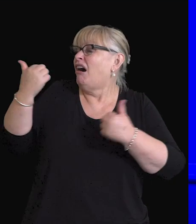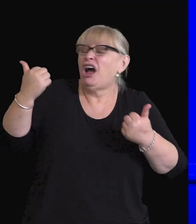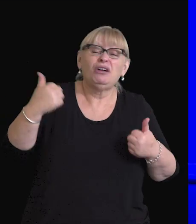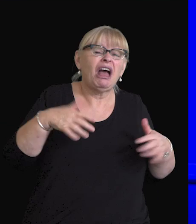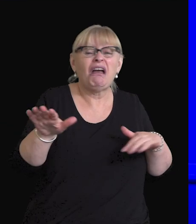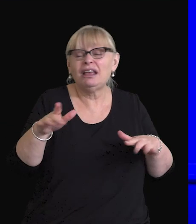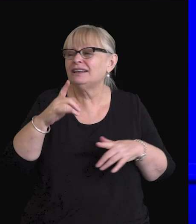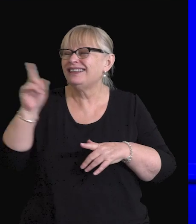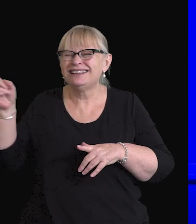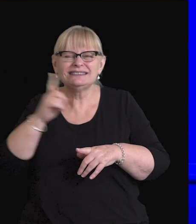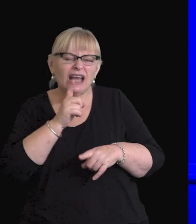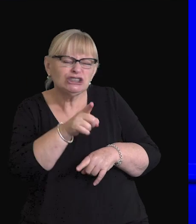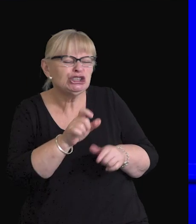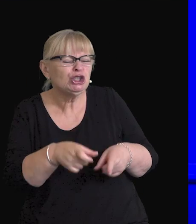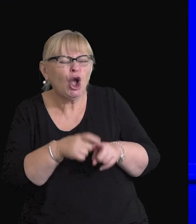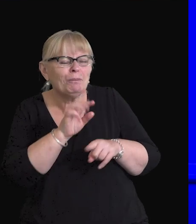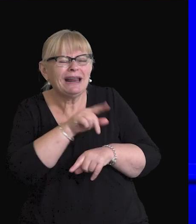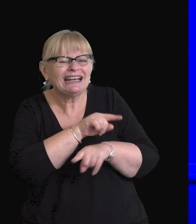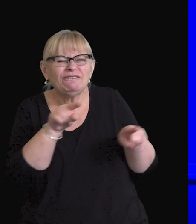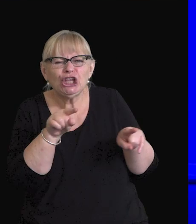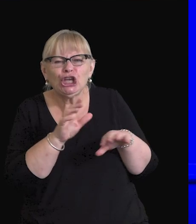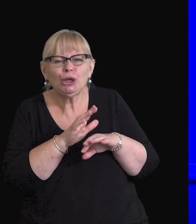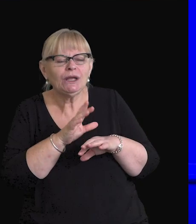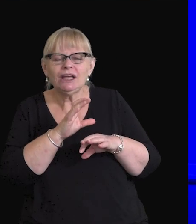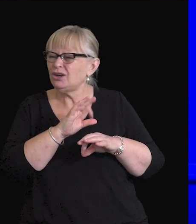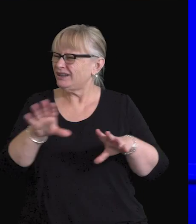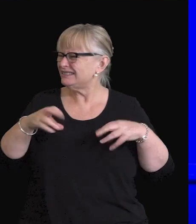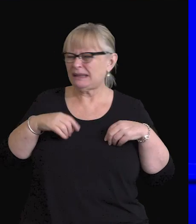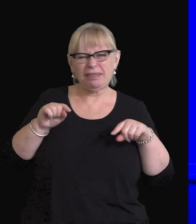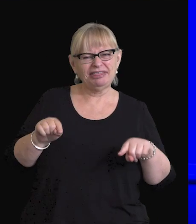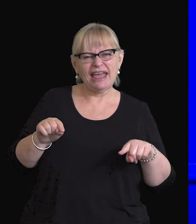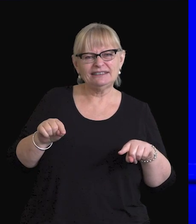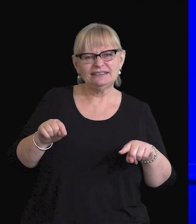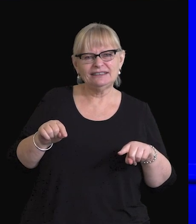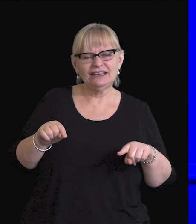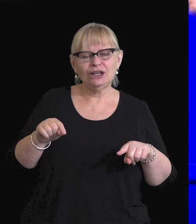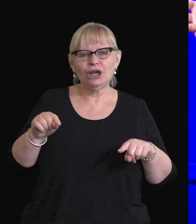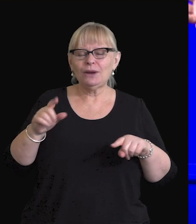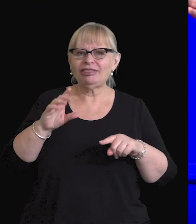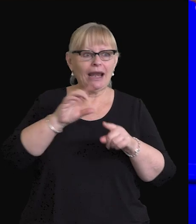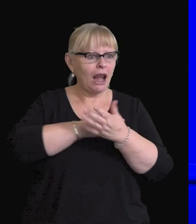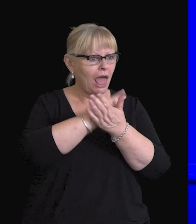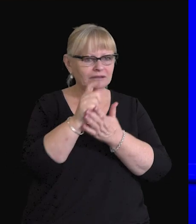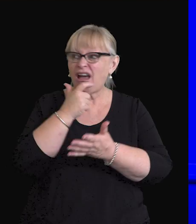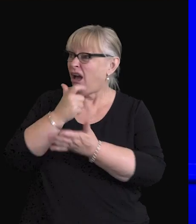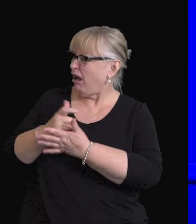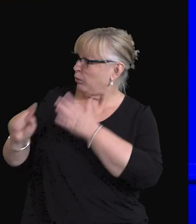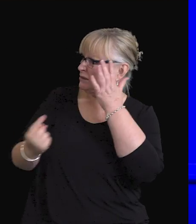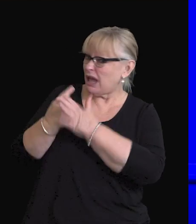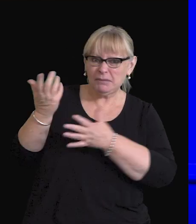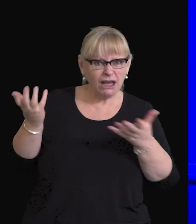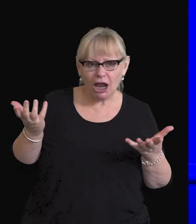government is too complex for the people, not content to be so dismayed by what's happening in political